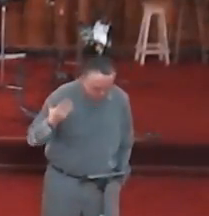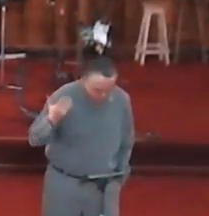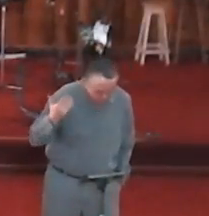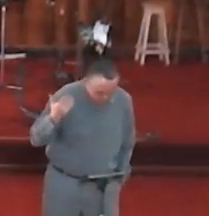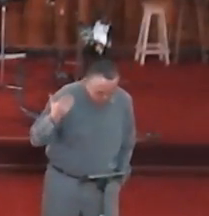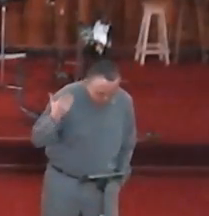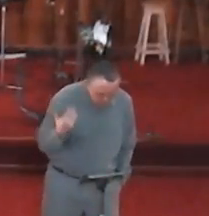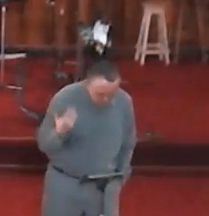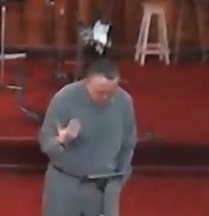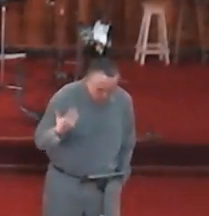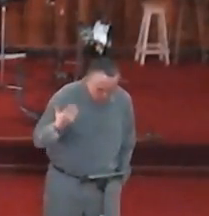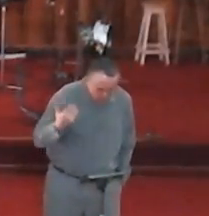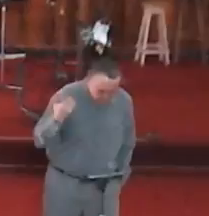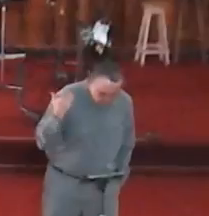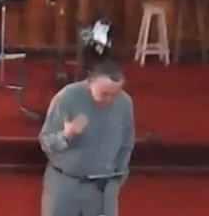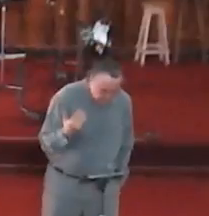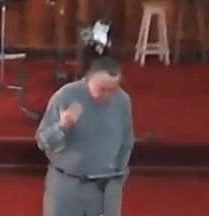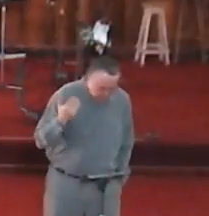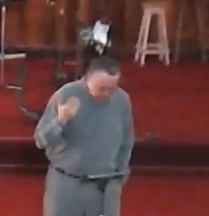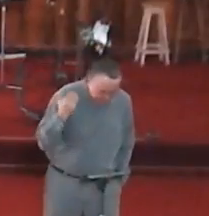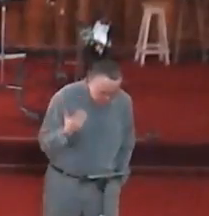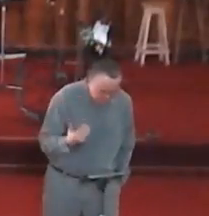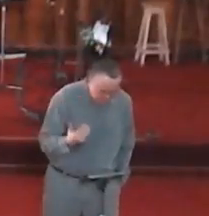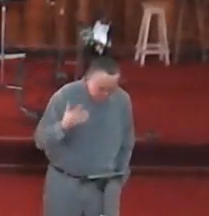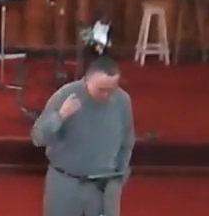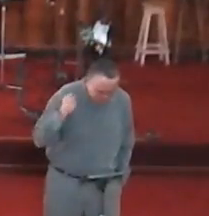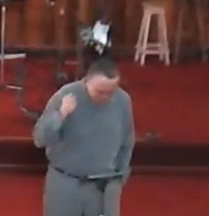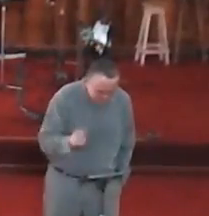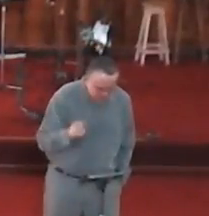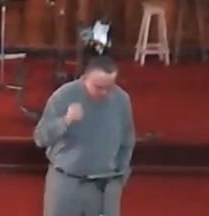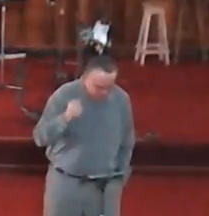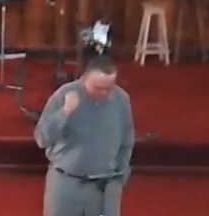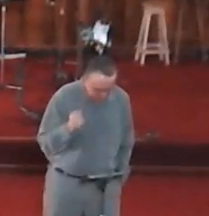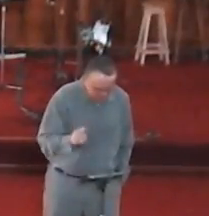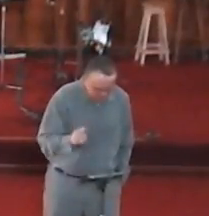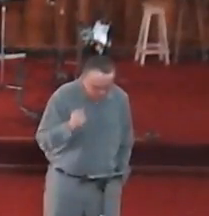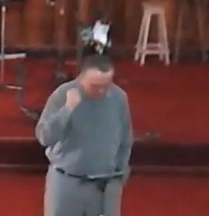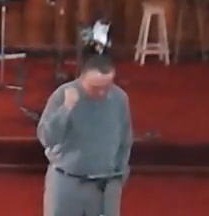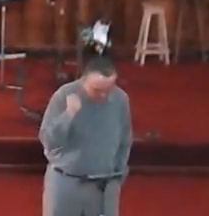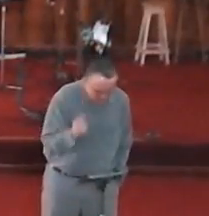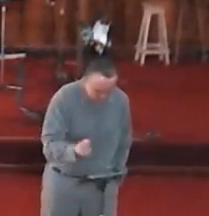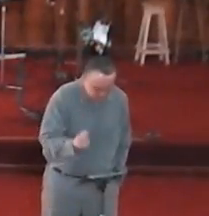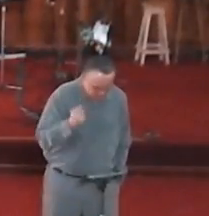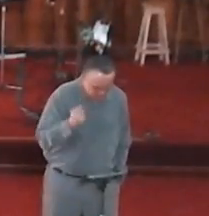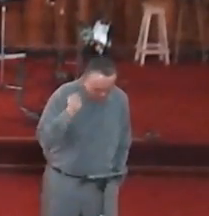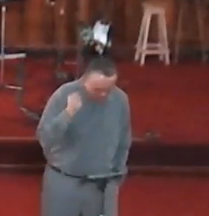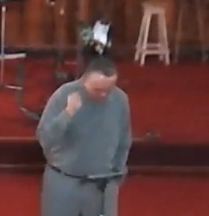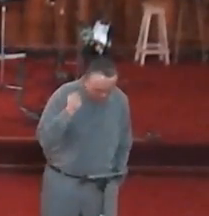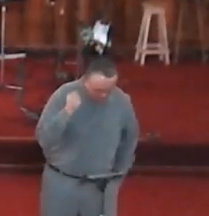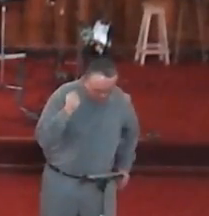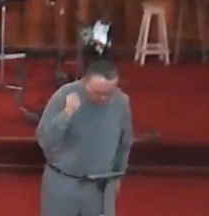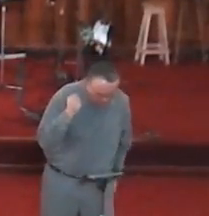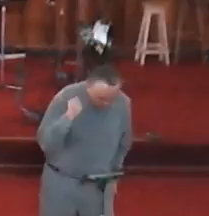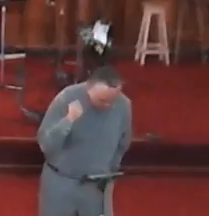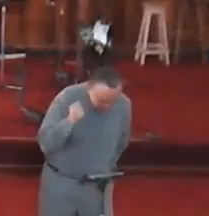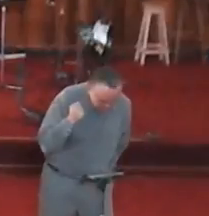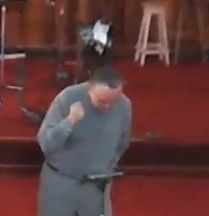testificó, convenció, profetizó, enseñó, predicó, animó, evangelizó,